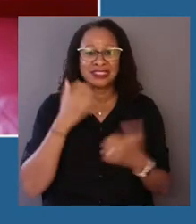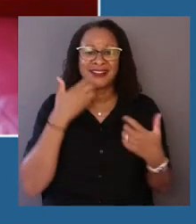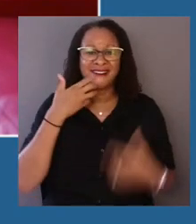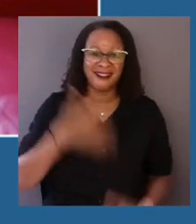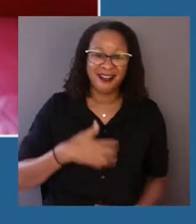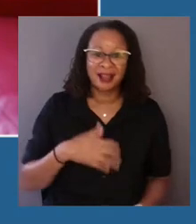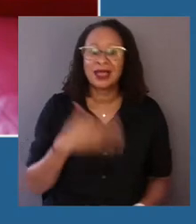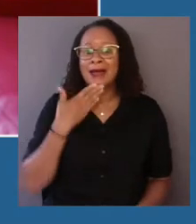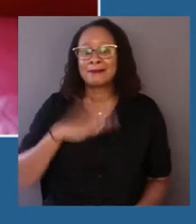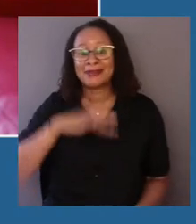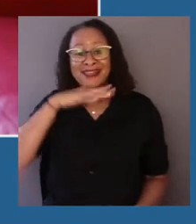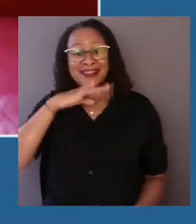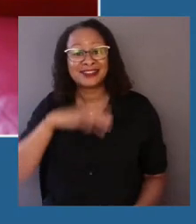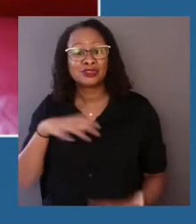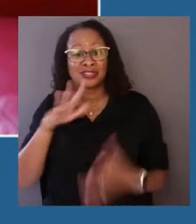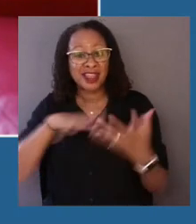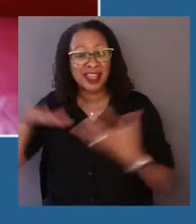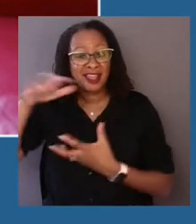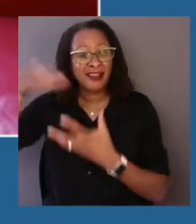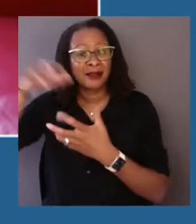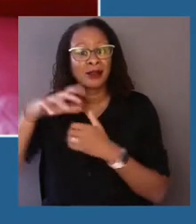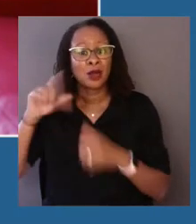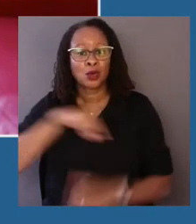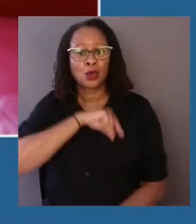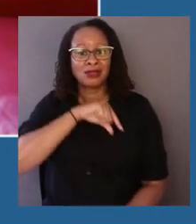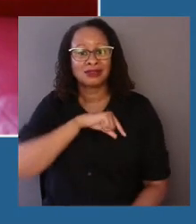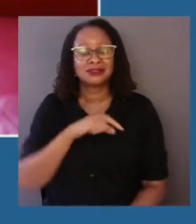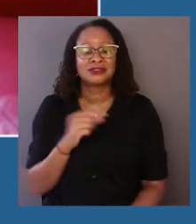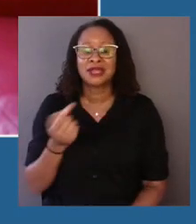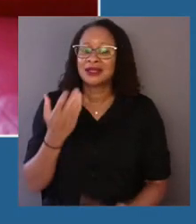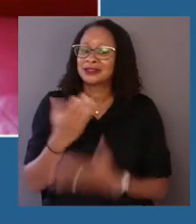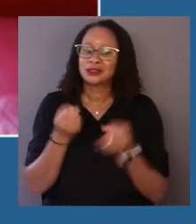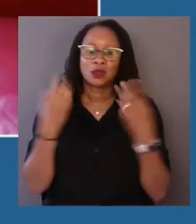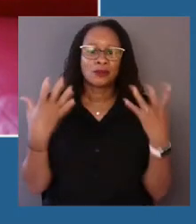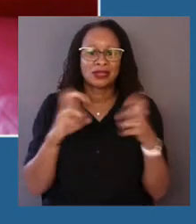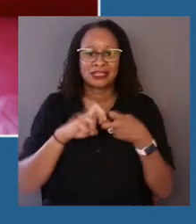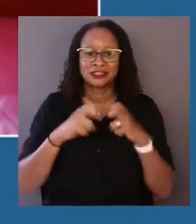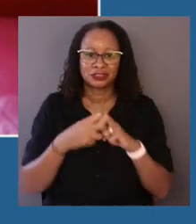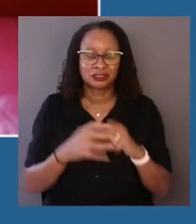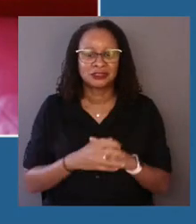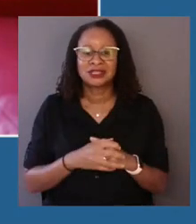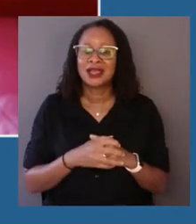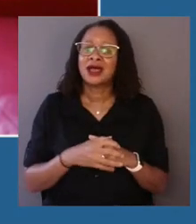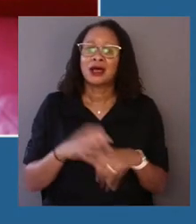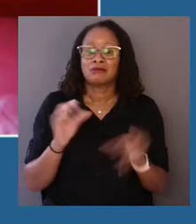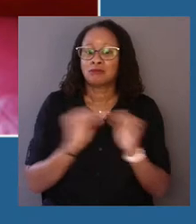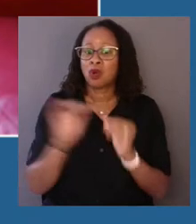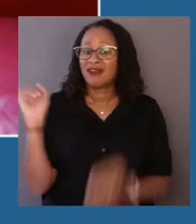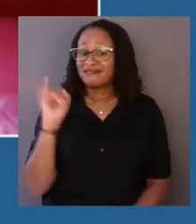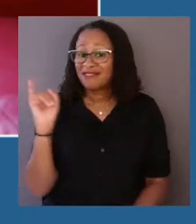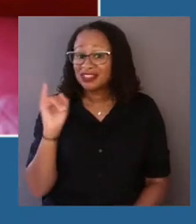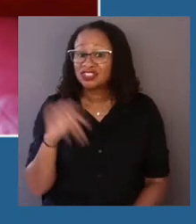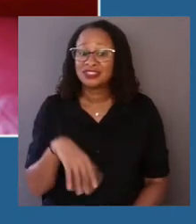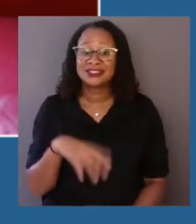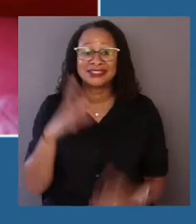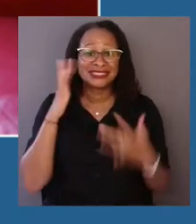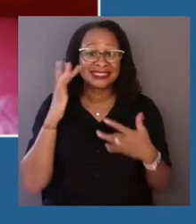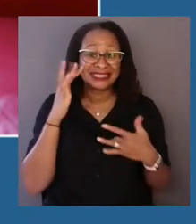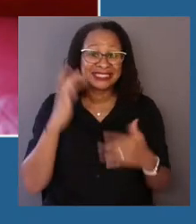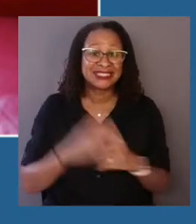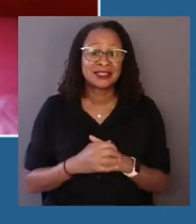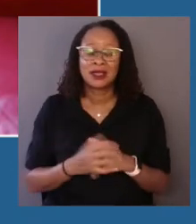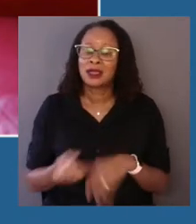quality, just so many issues, more infectious disease. So we're really